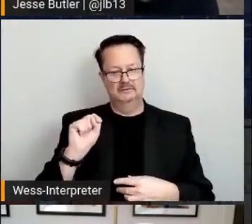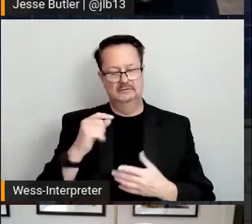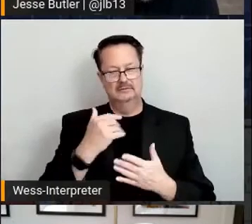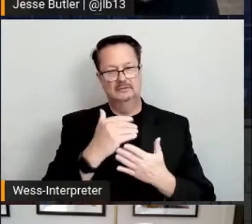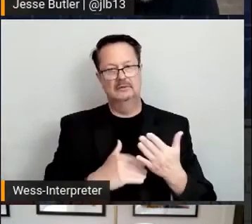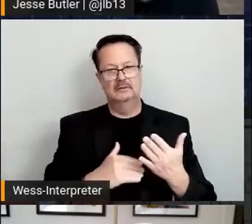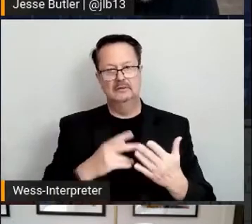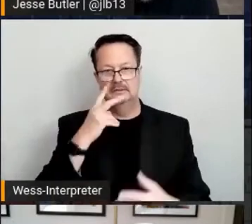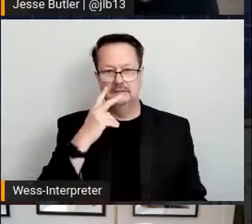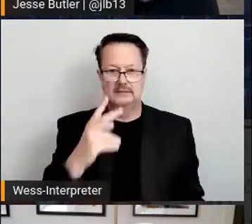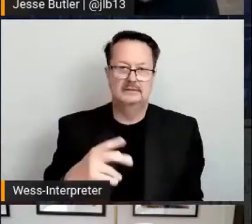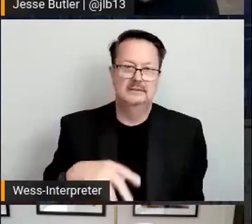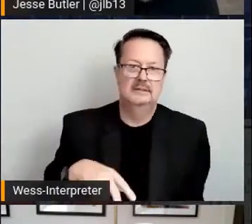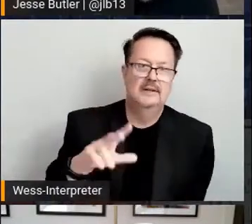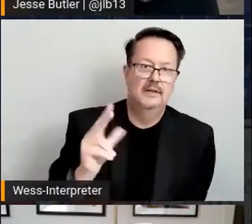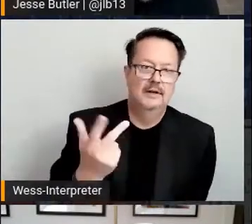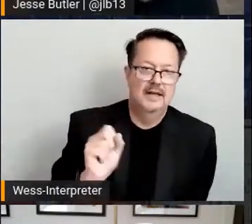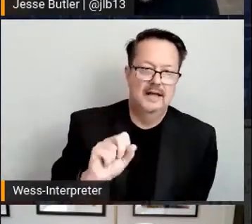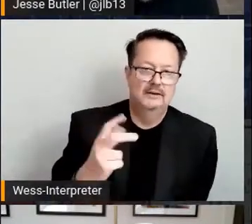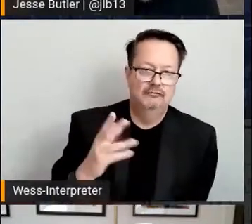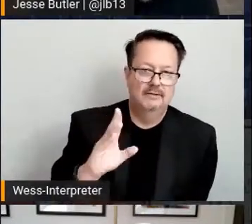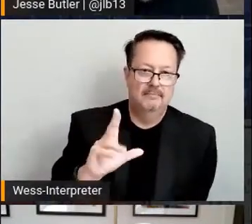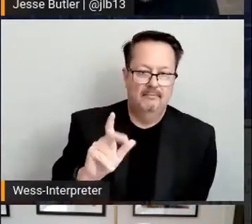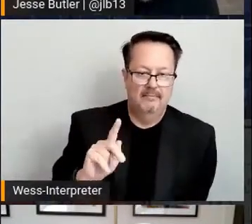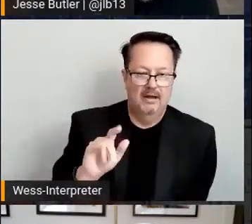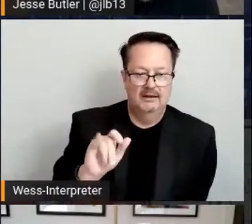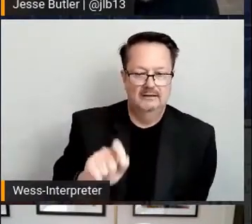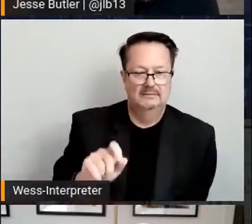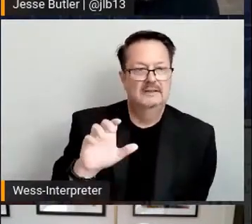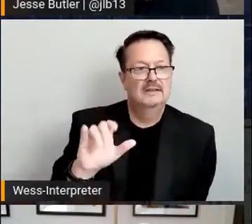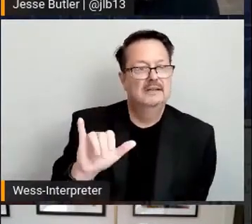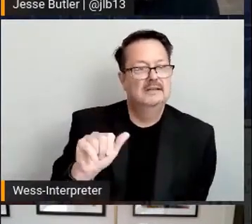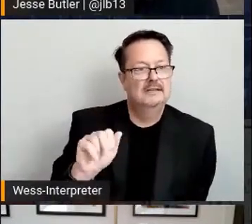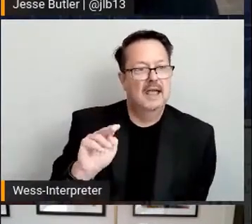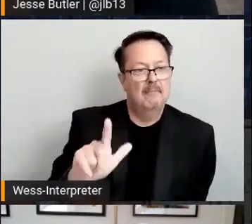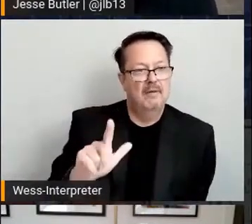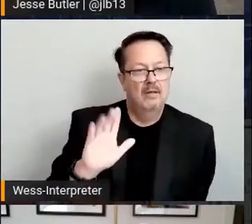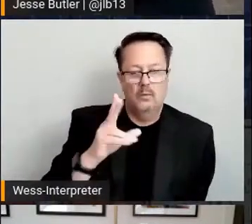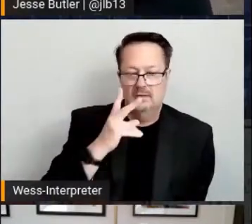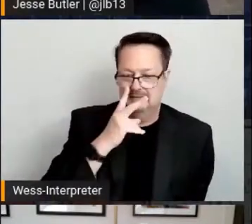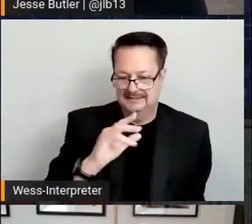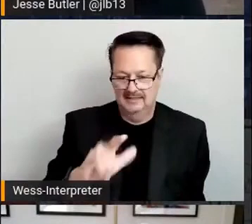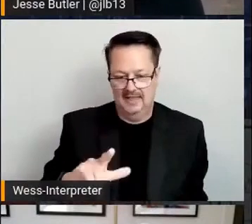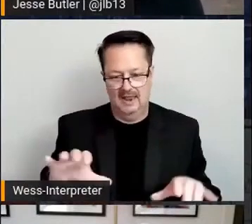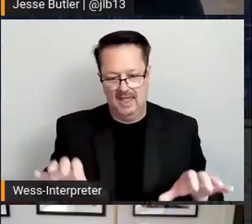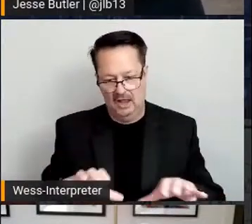bucket YAML, and we're going to see that in action.